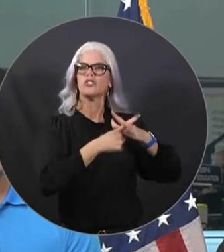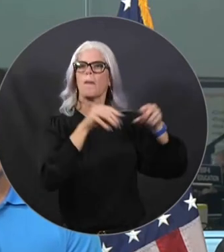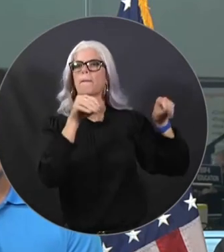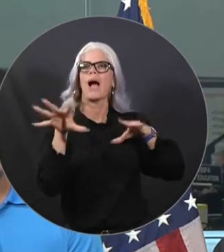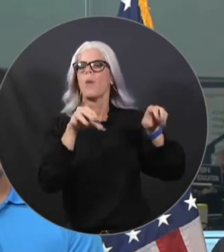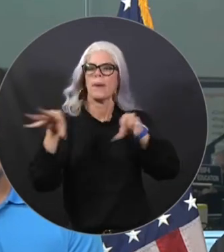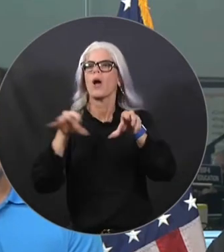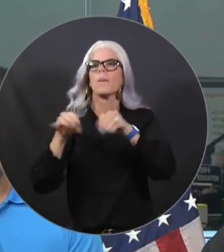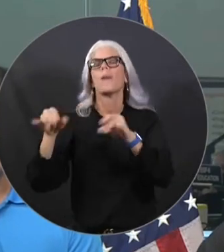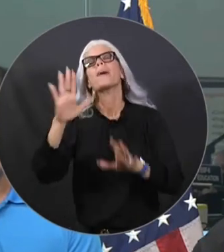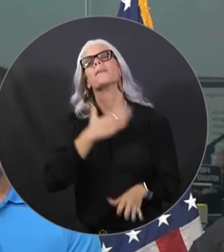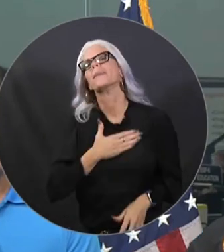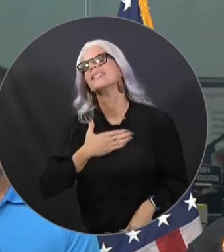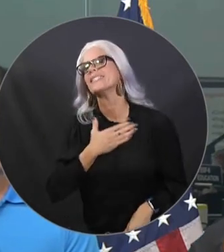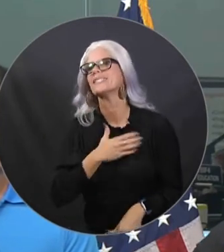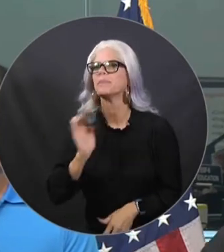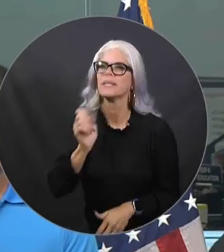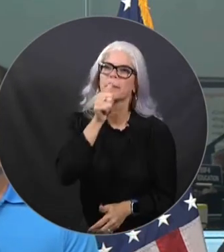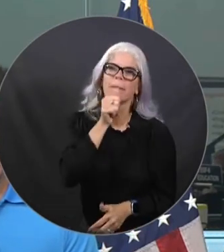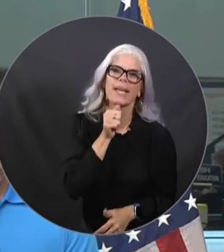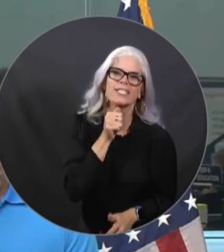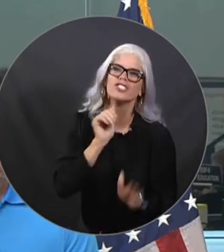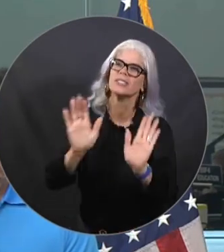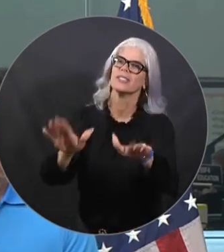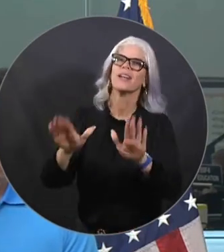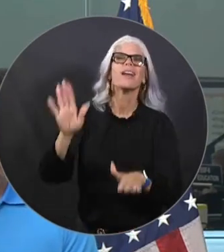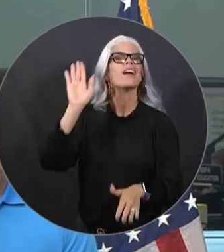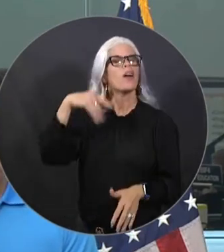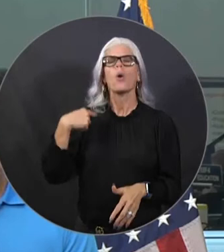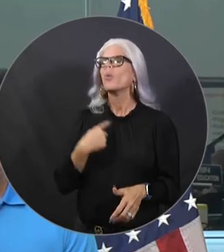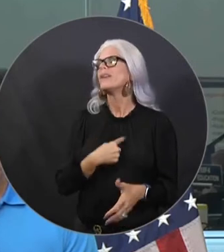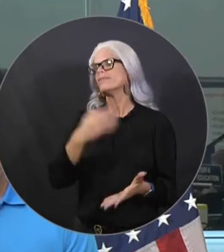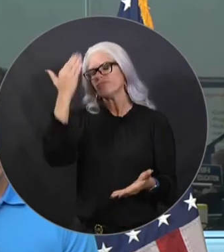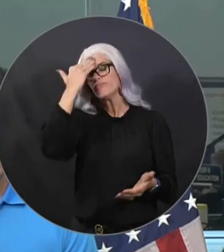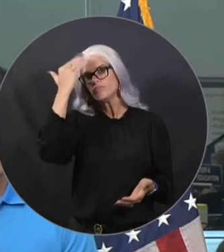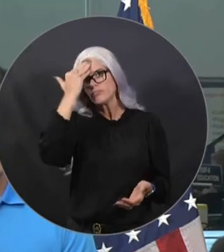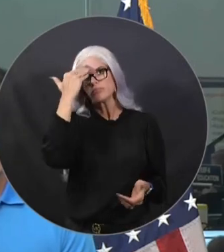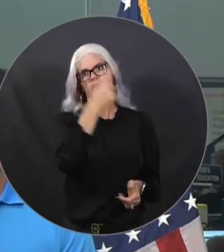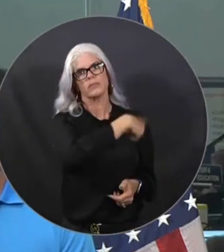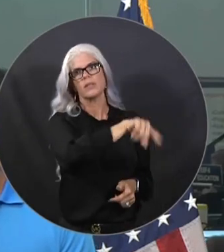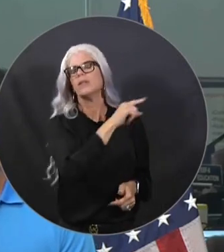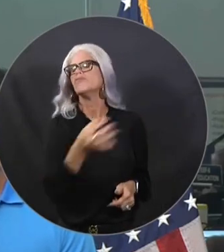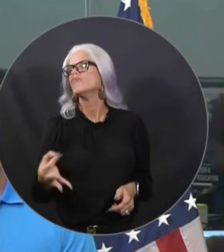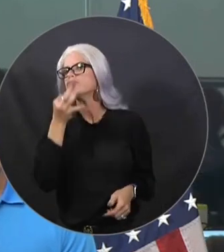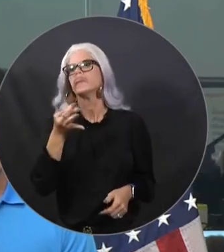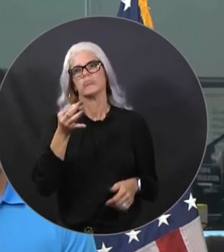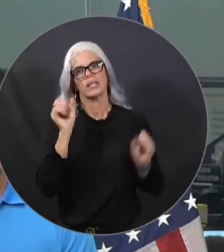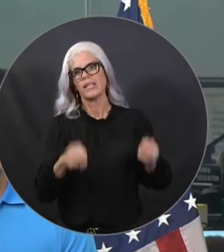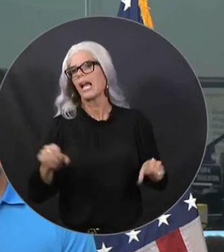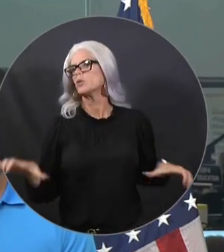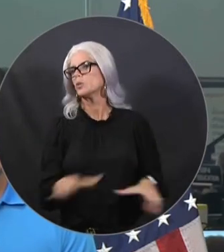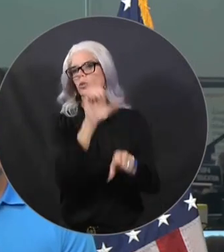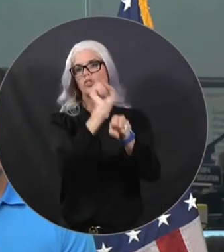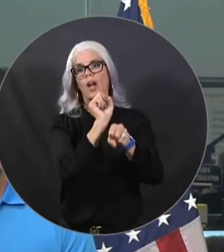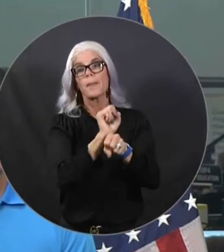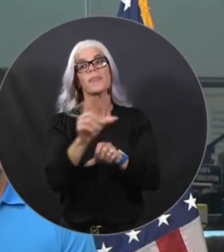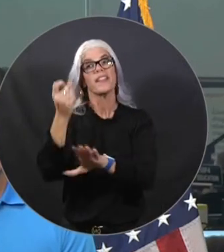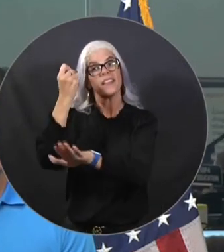faith and trust in them to restore the power. However, in places where we're going to have to rebuild